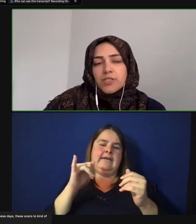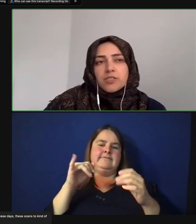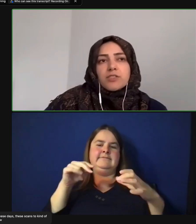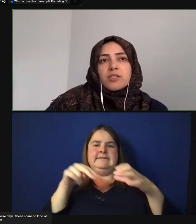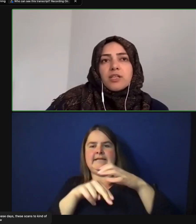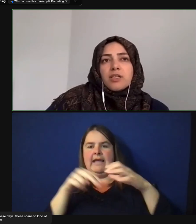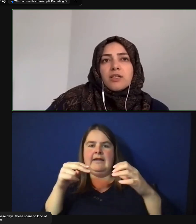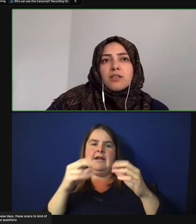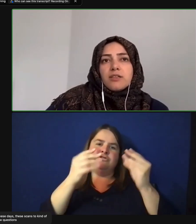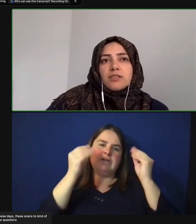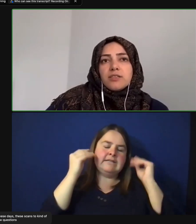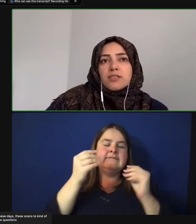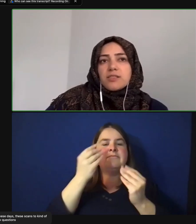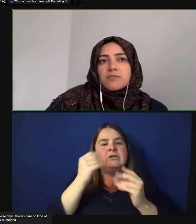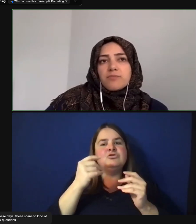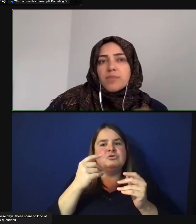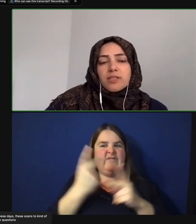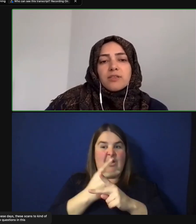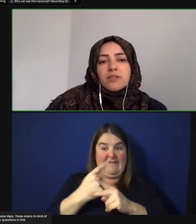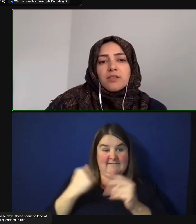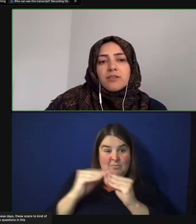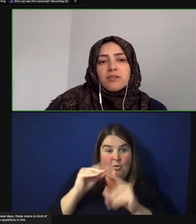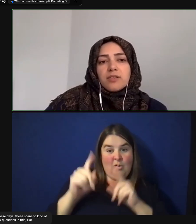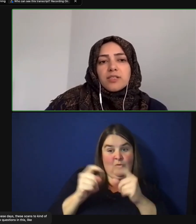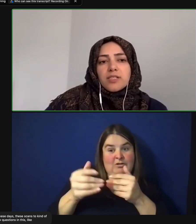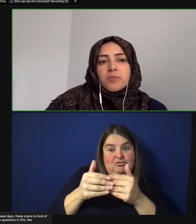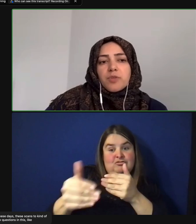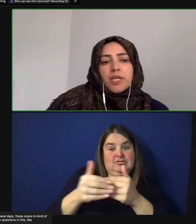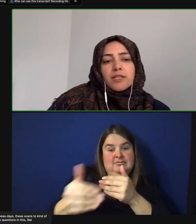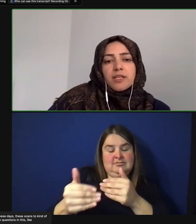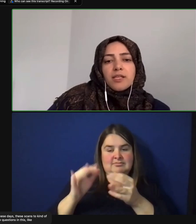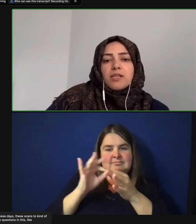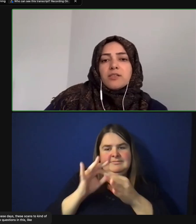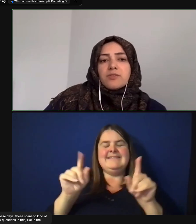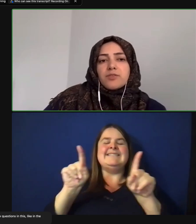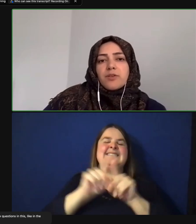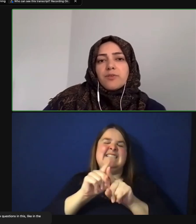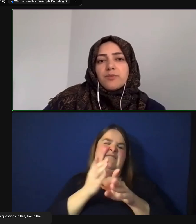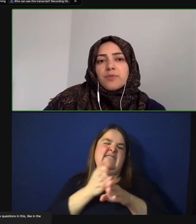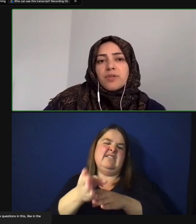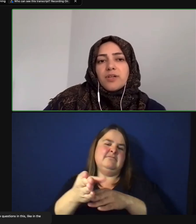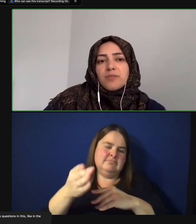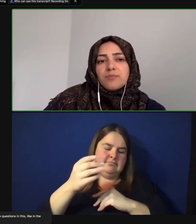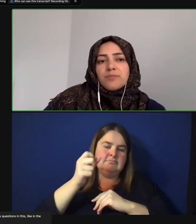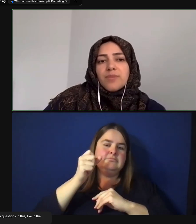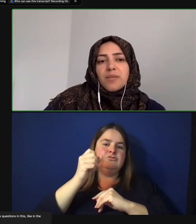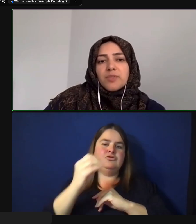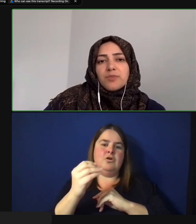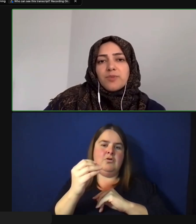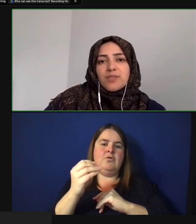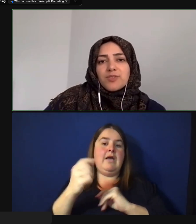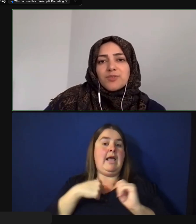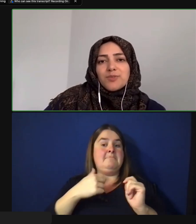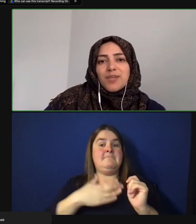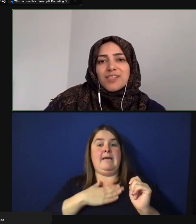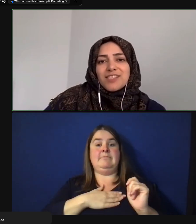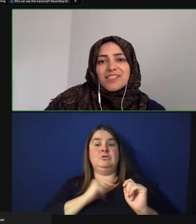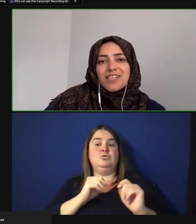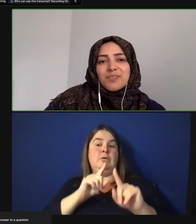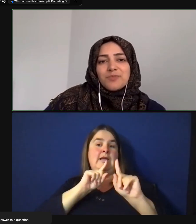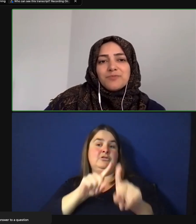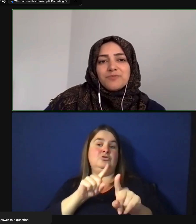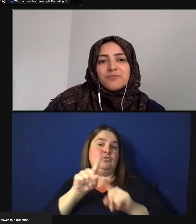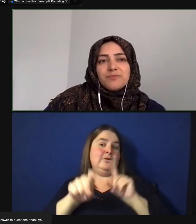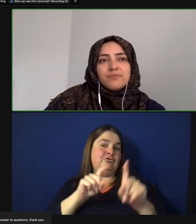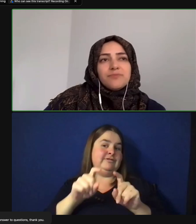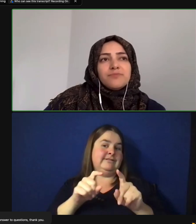new questions in this in the same domain. So I'm happy to answer to your questions. Thank